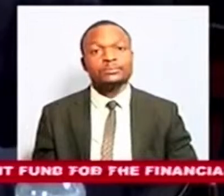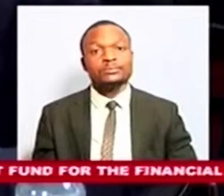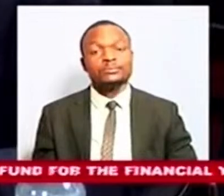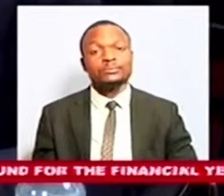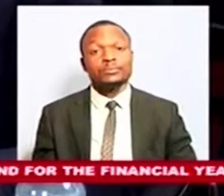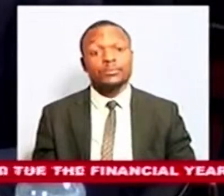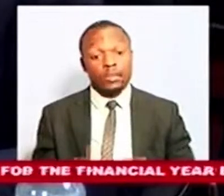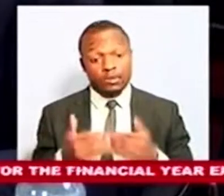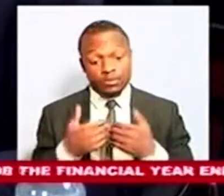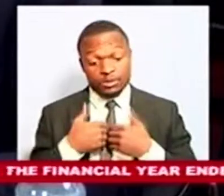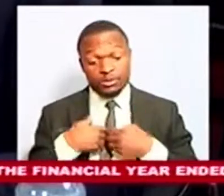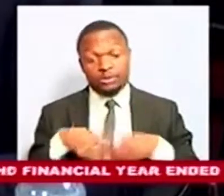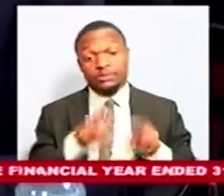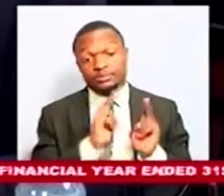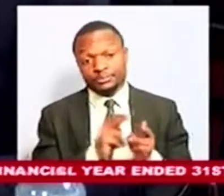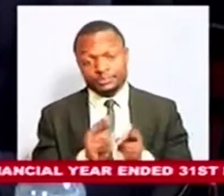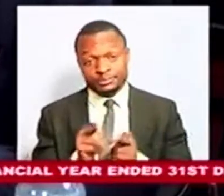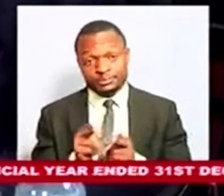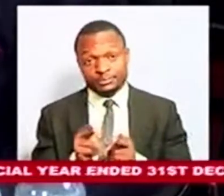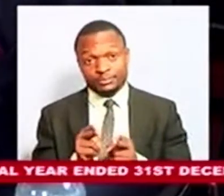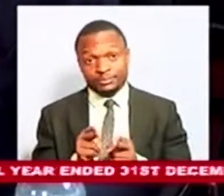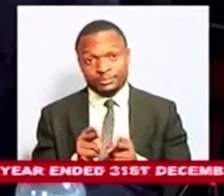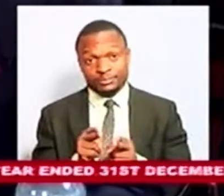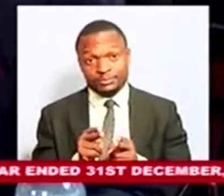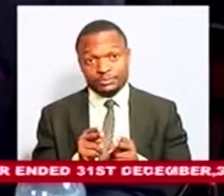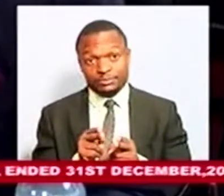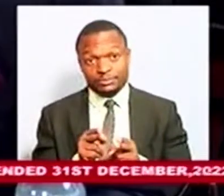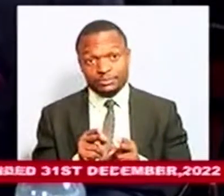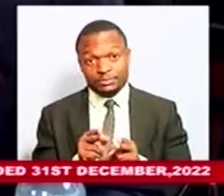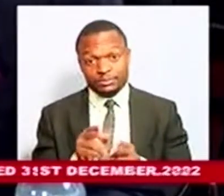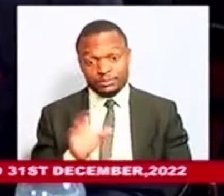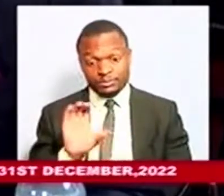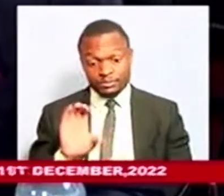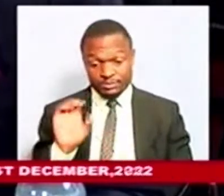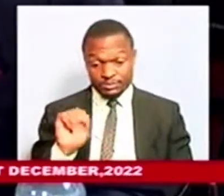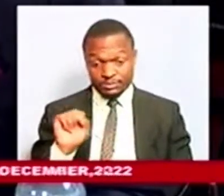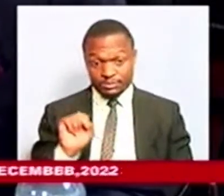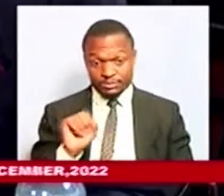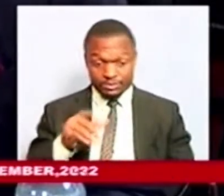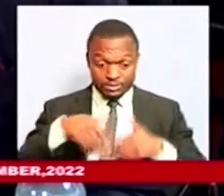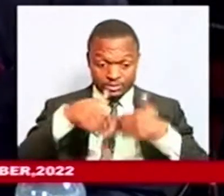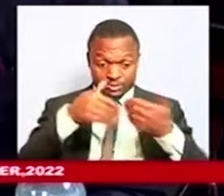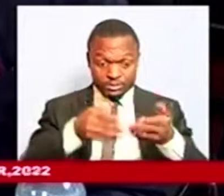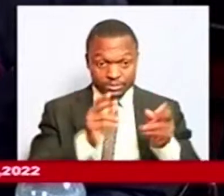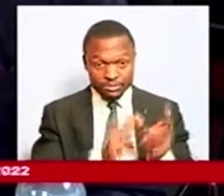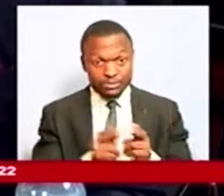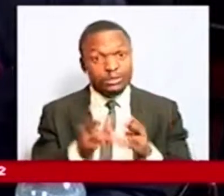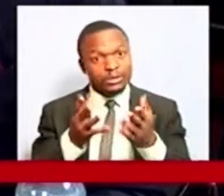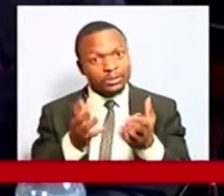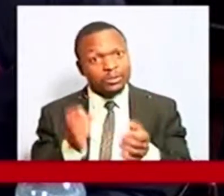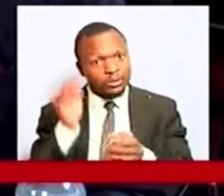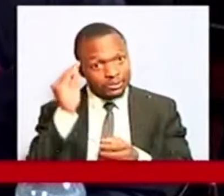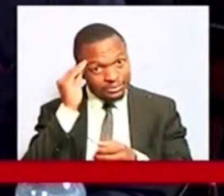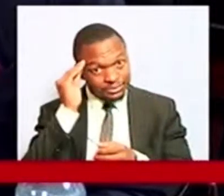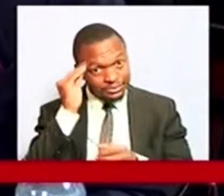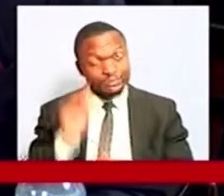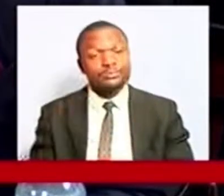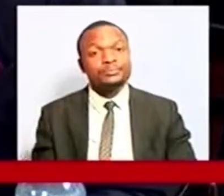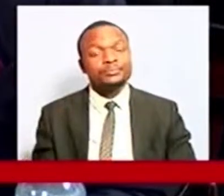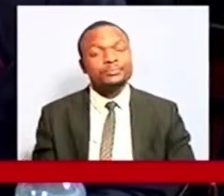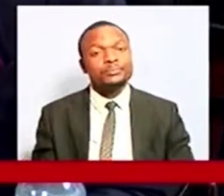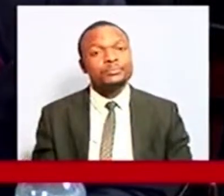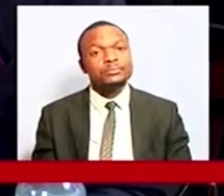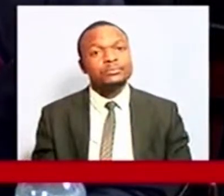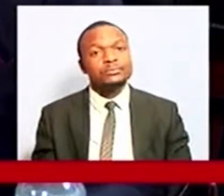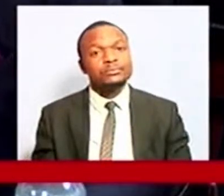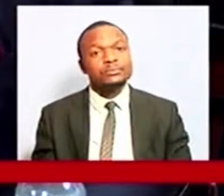we have an answer that has come from the CS. I want to find out,